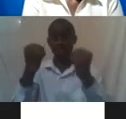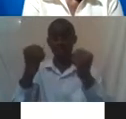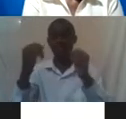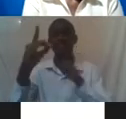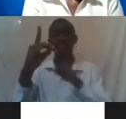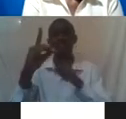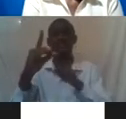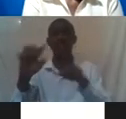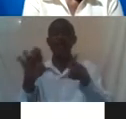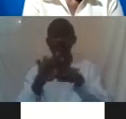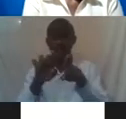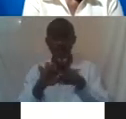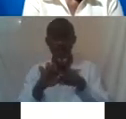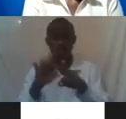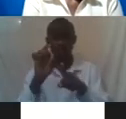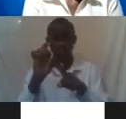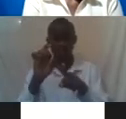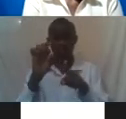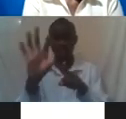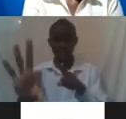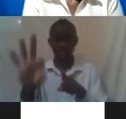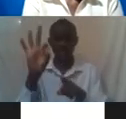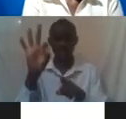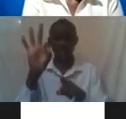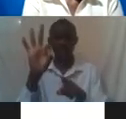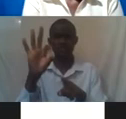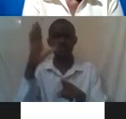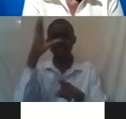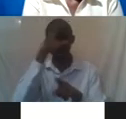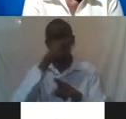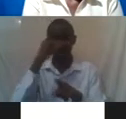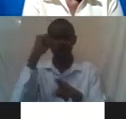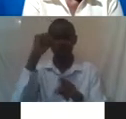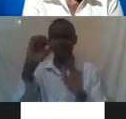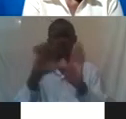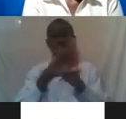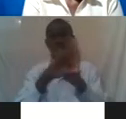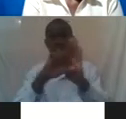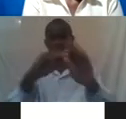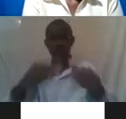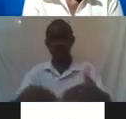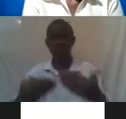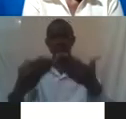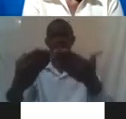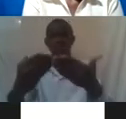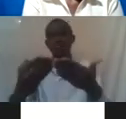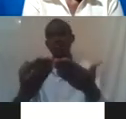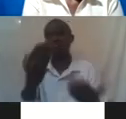should also identify missing legislative provisions, either in